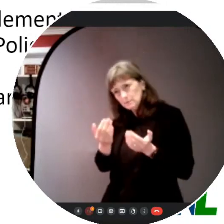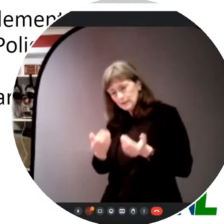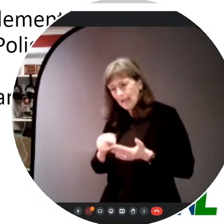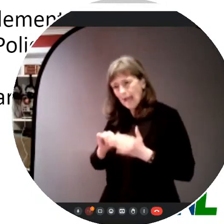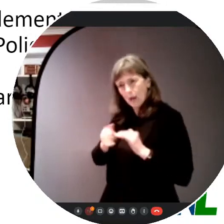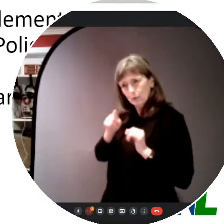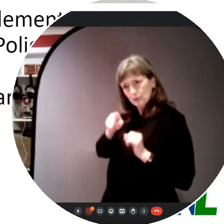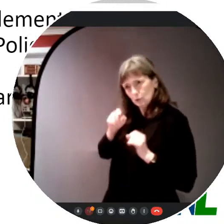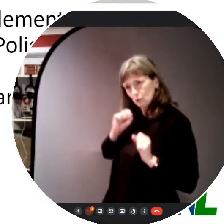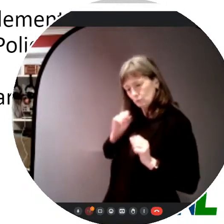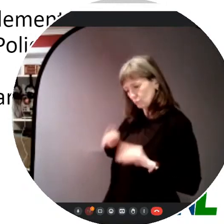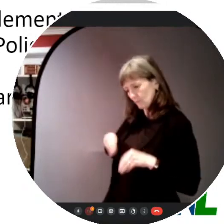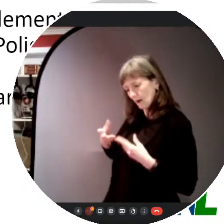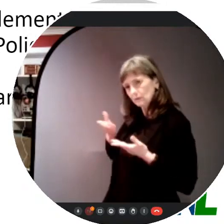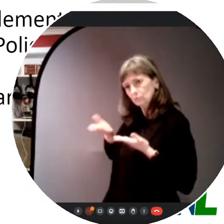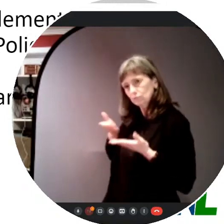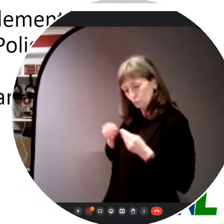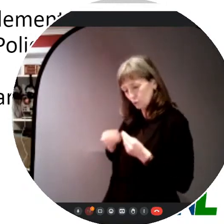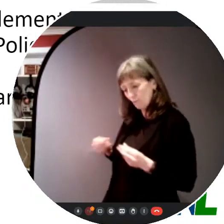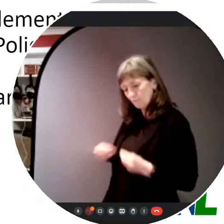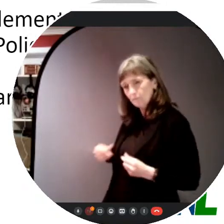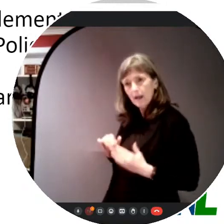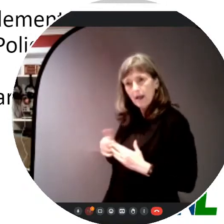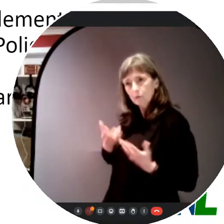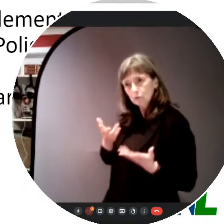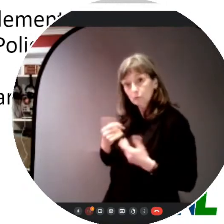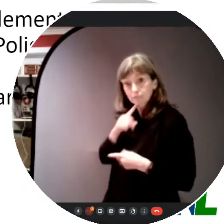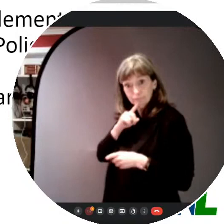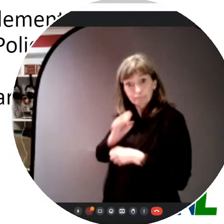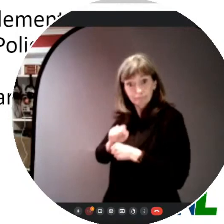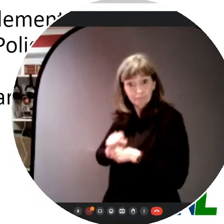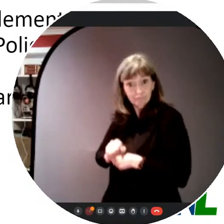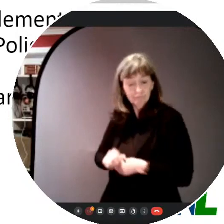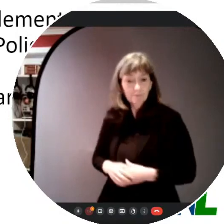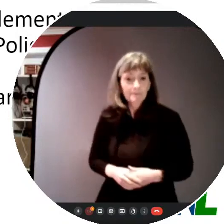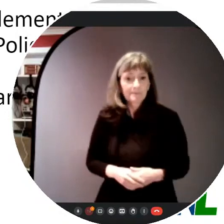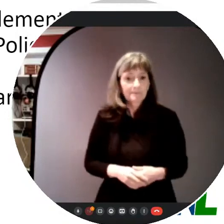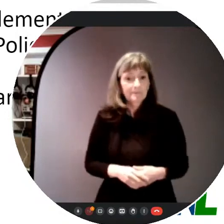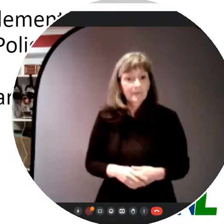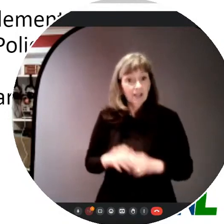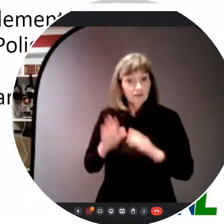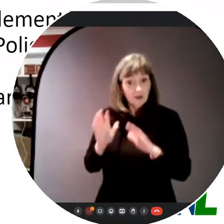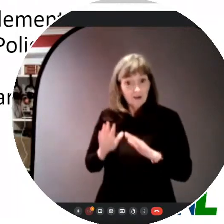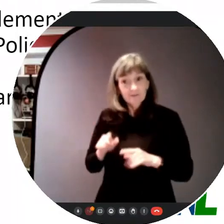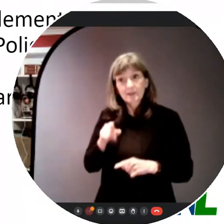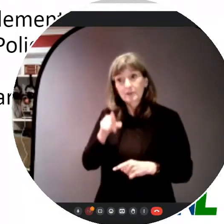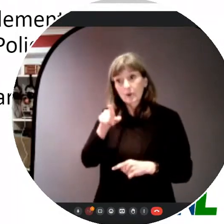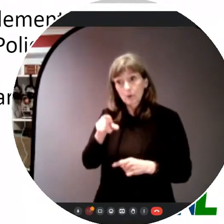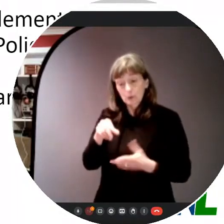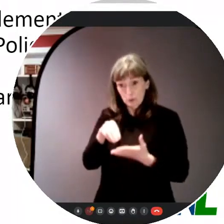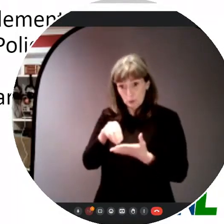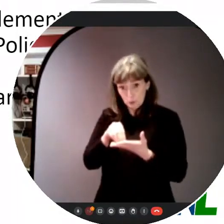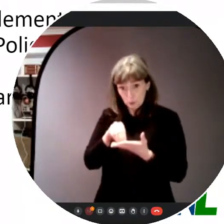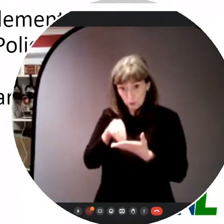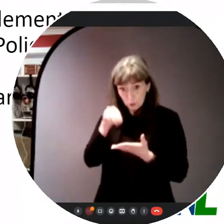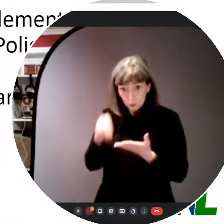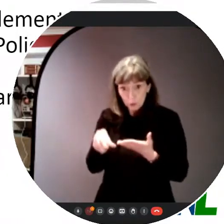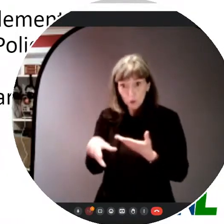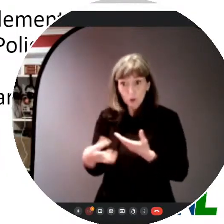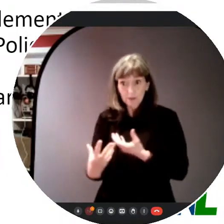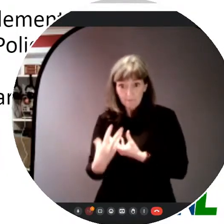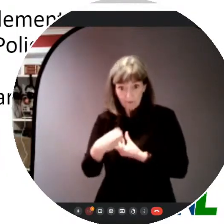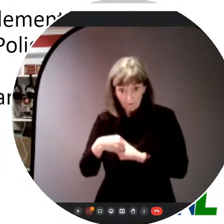can provide some solutions. And the great part of that was, in exchange for being enabled to do